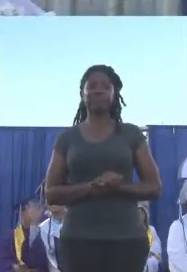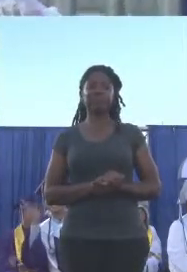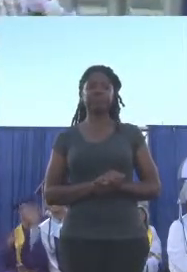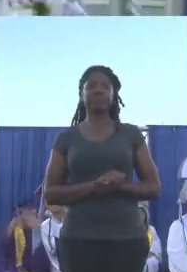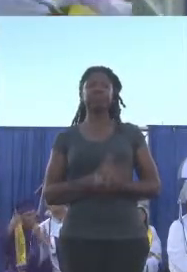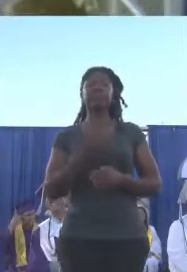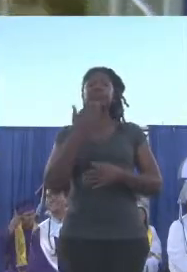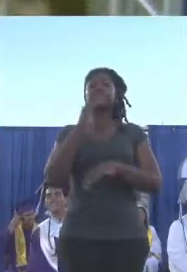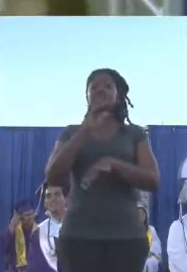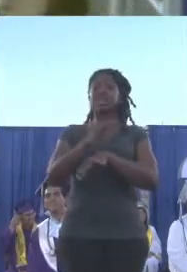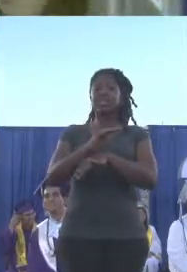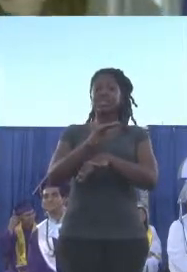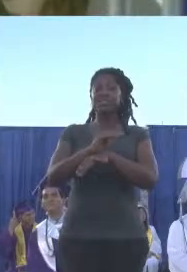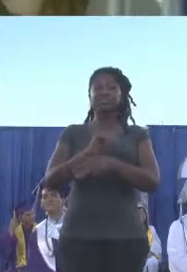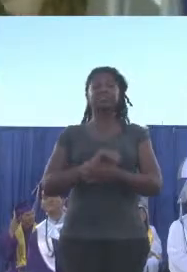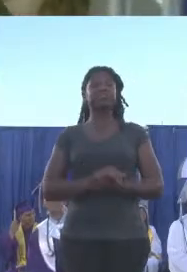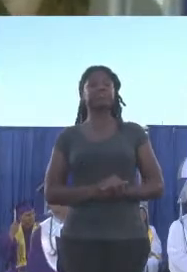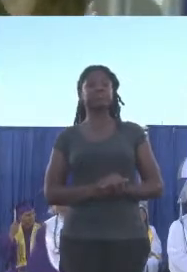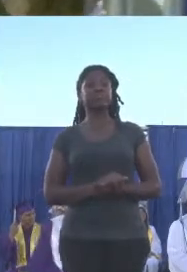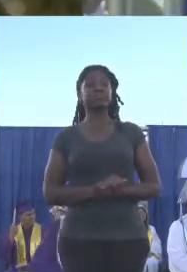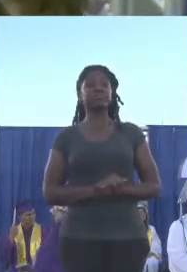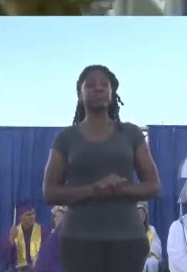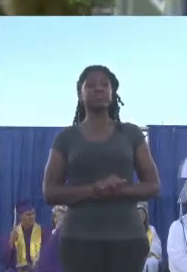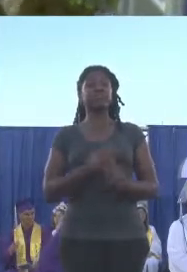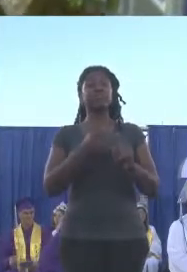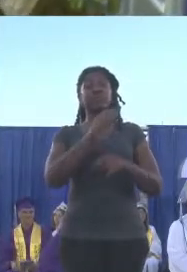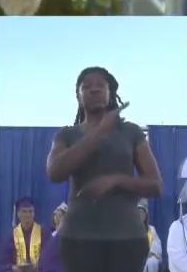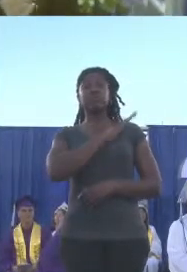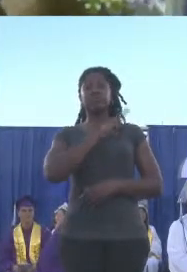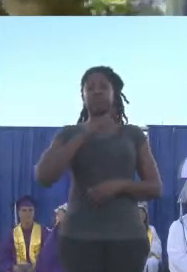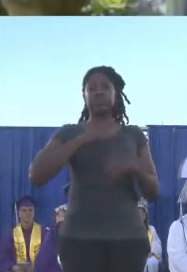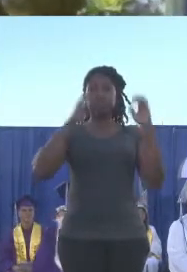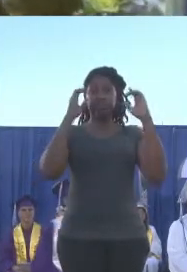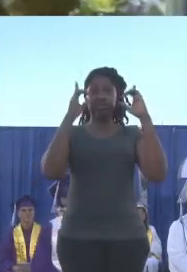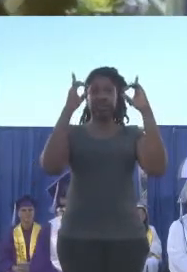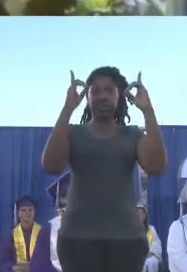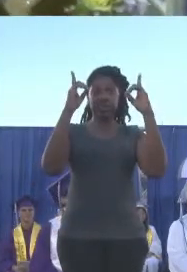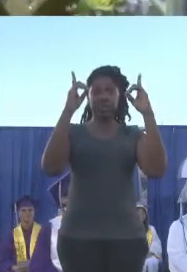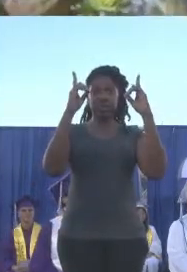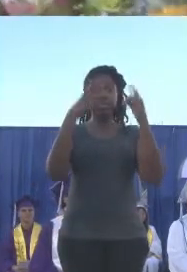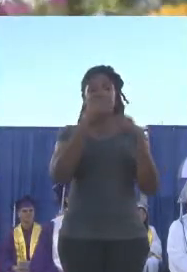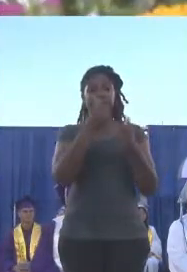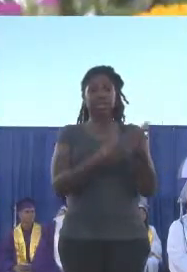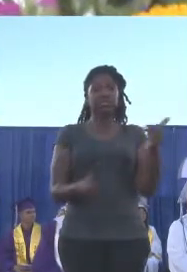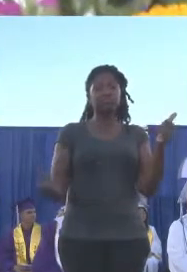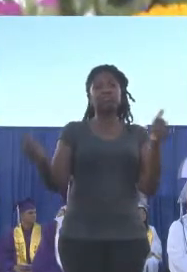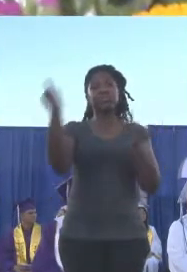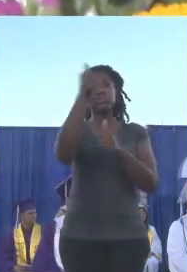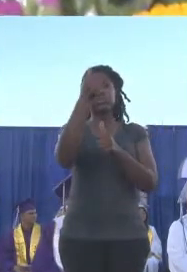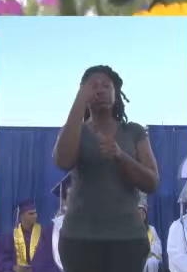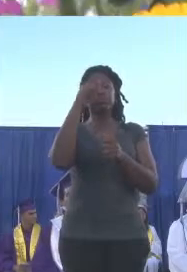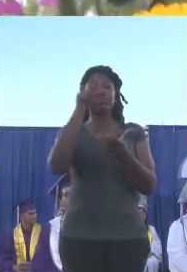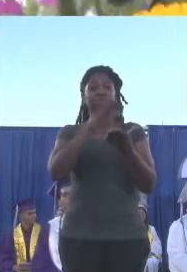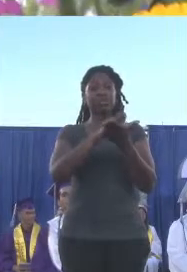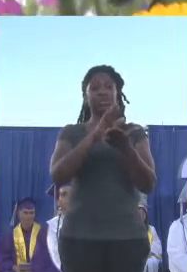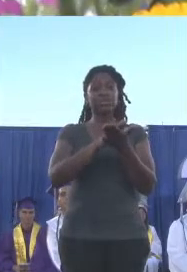Good evening, ladies and gentlemen. On behalf of the Board of Education, Superintendent Dr. Jaime